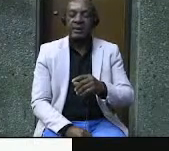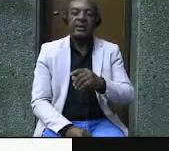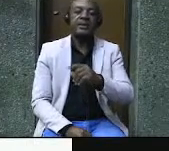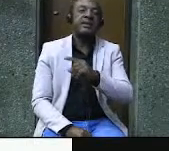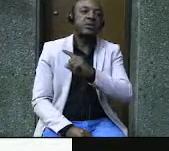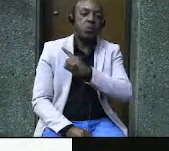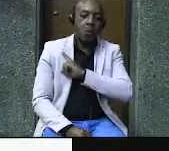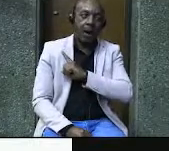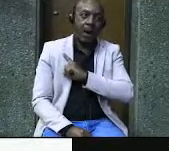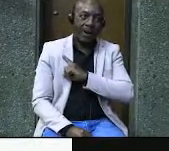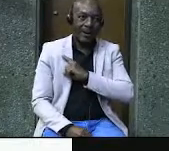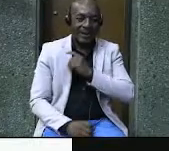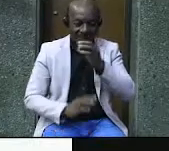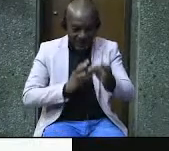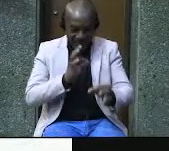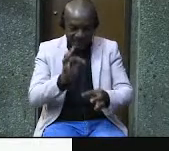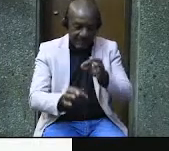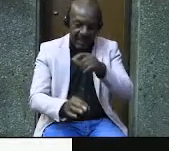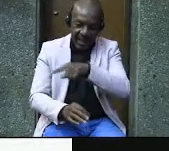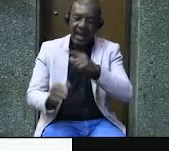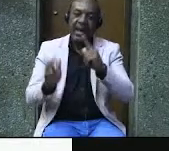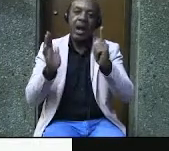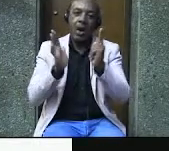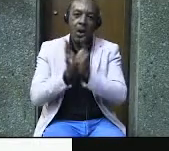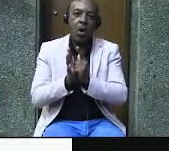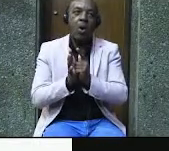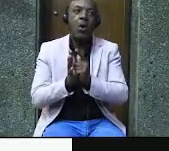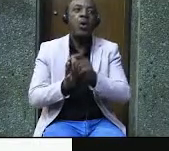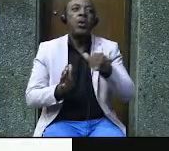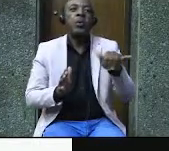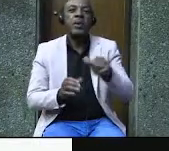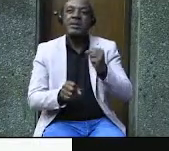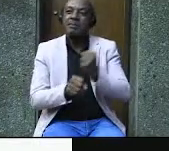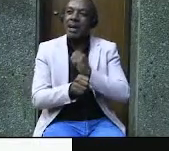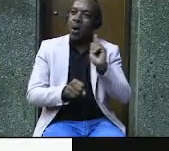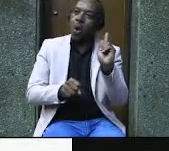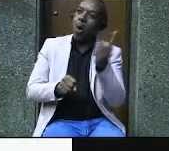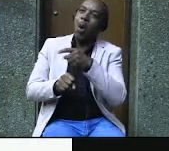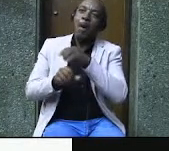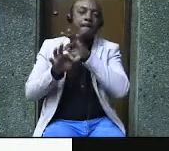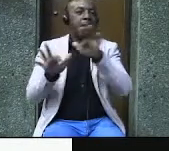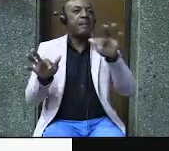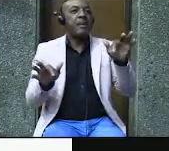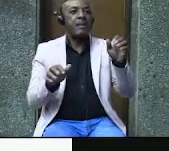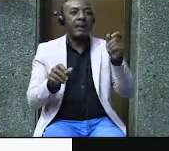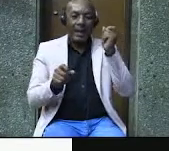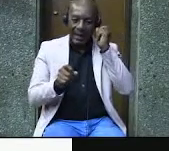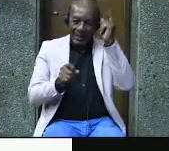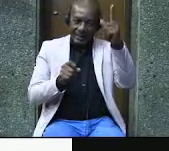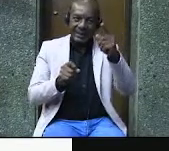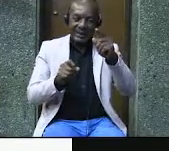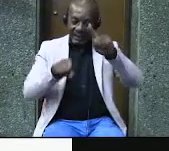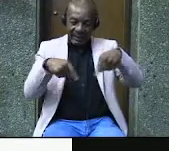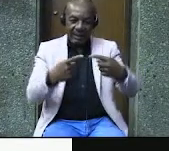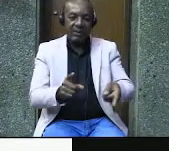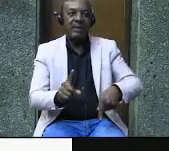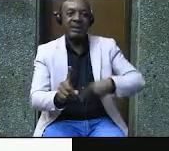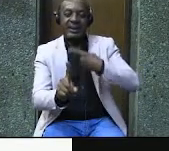law of general application. It applies to everybody across the board. It does not target